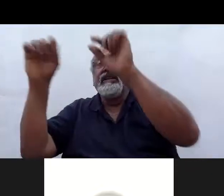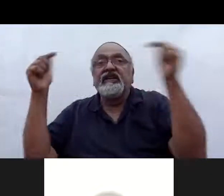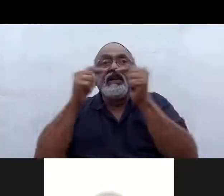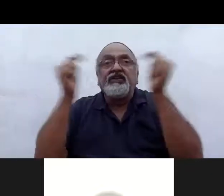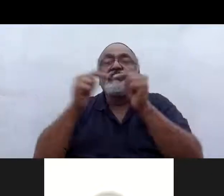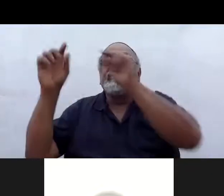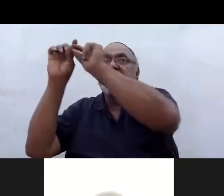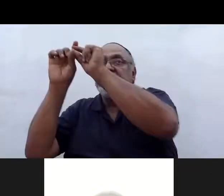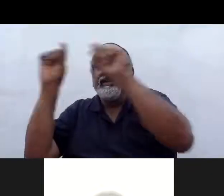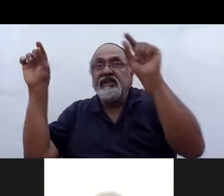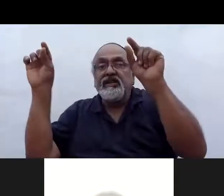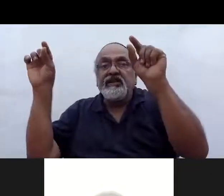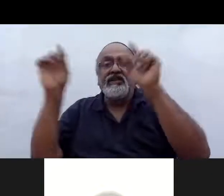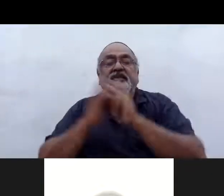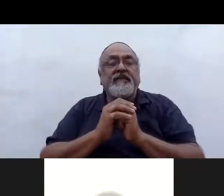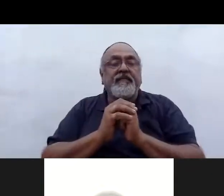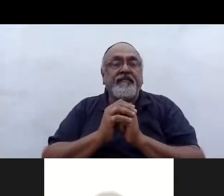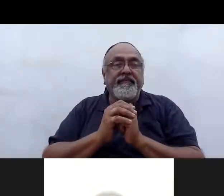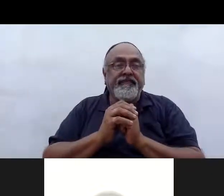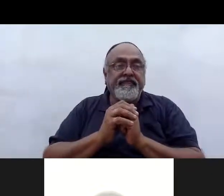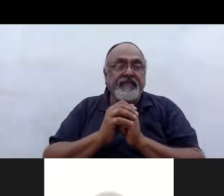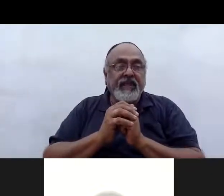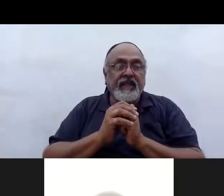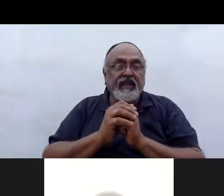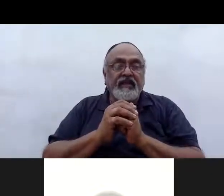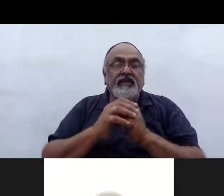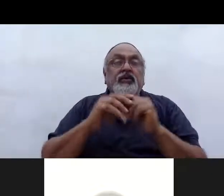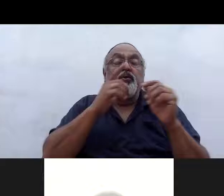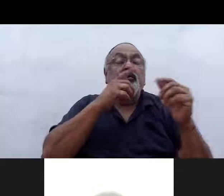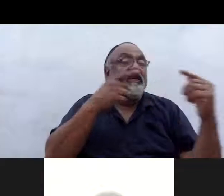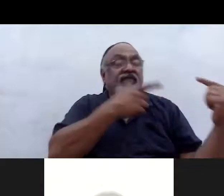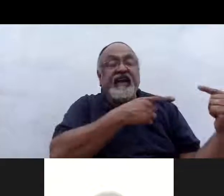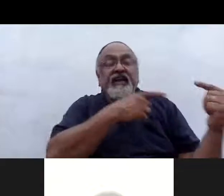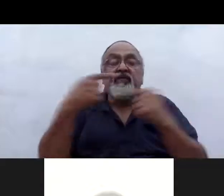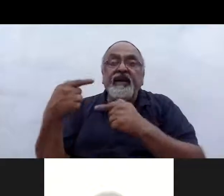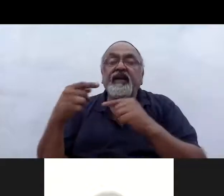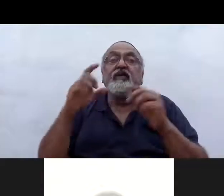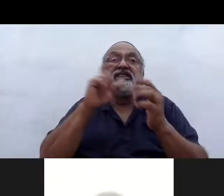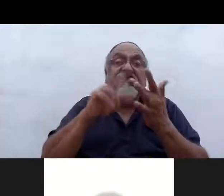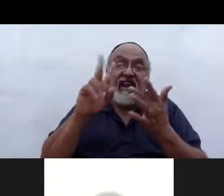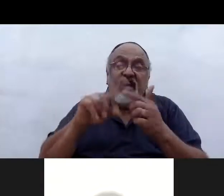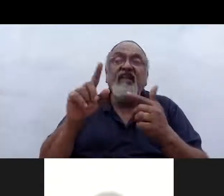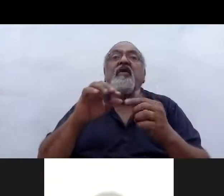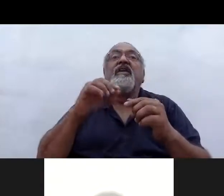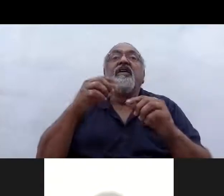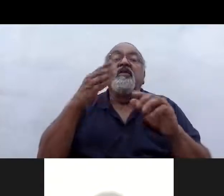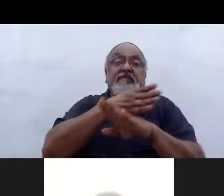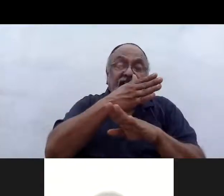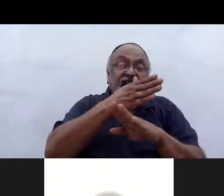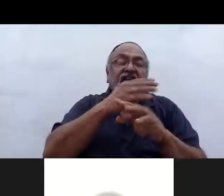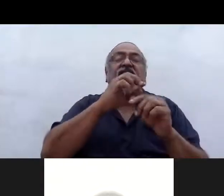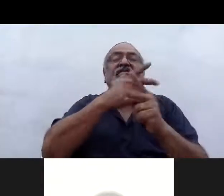You can segregate the parties by saying appellants, respondents, plaintiff, defendant, depending on the case, civil or criminal case. Depending on the case, you